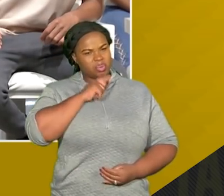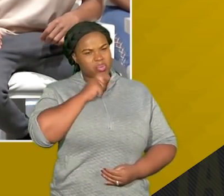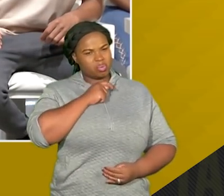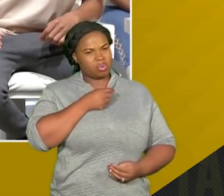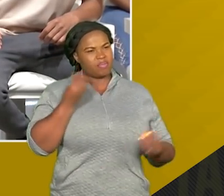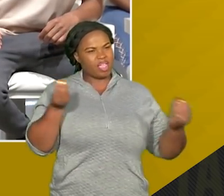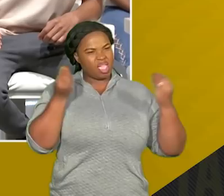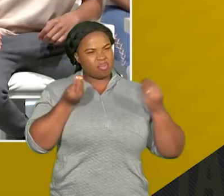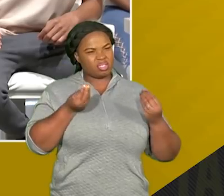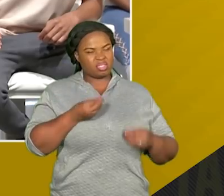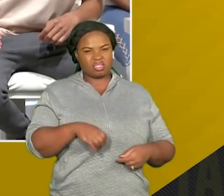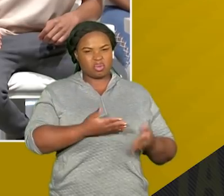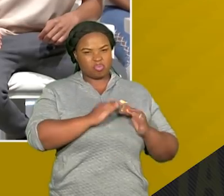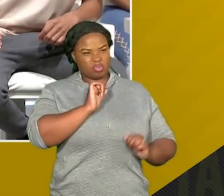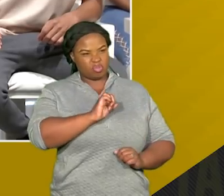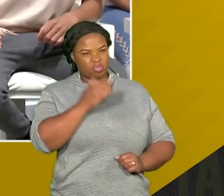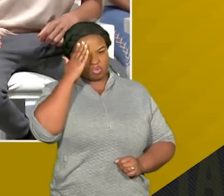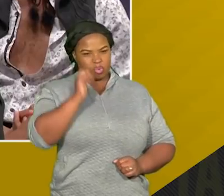o tumilo mazi mzapa wambon?